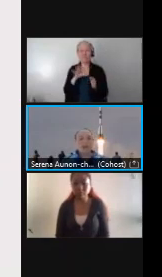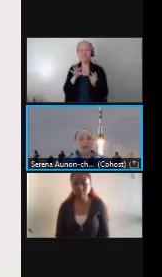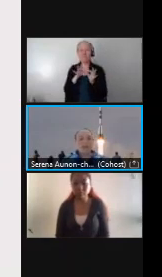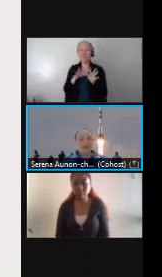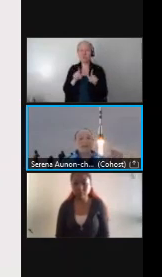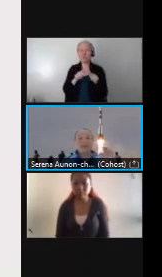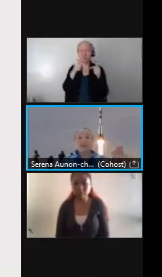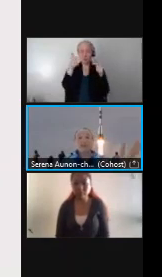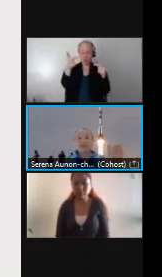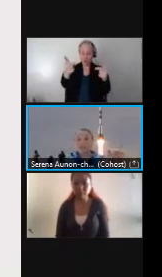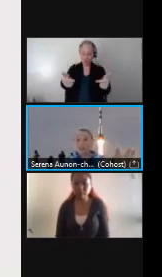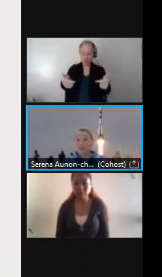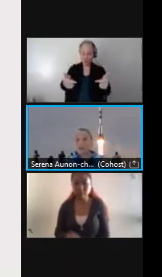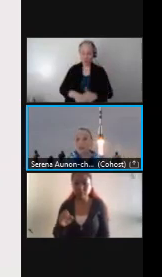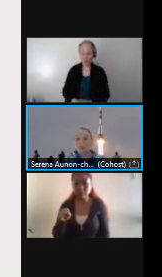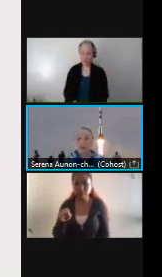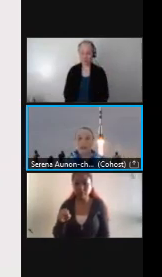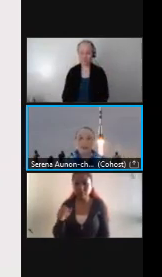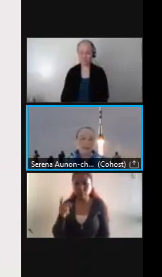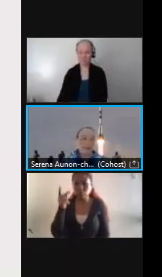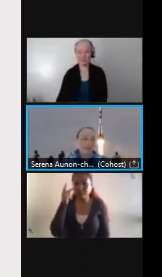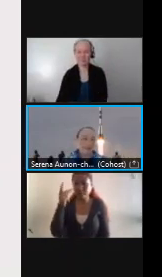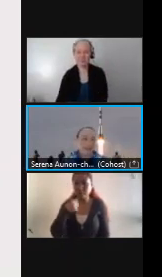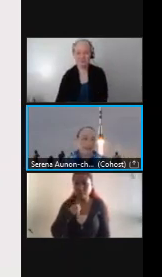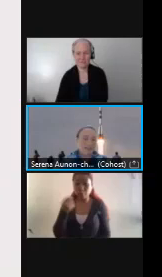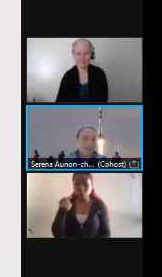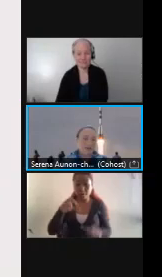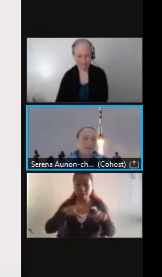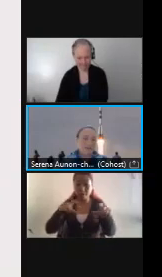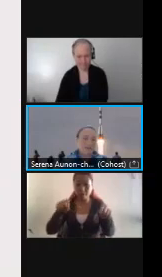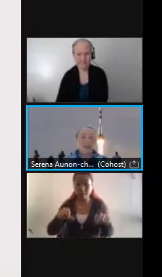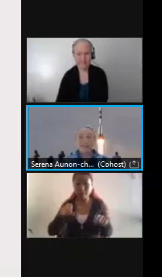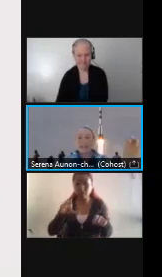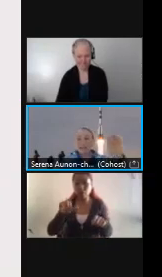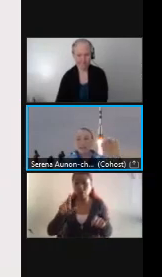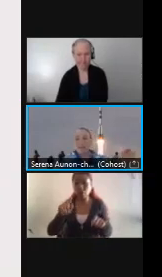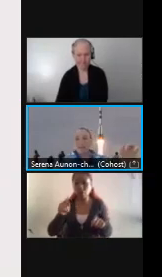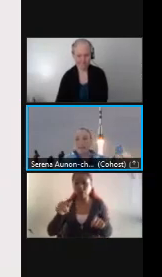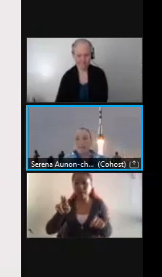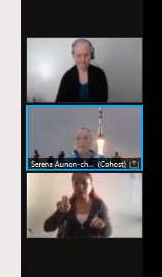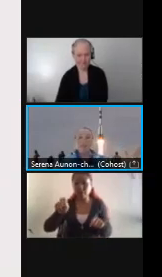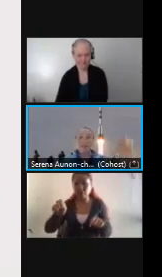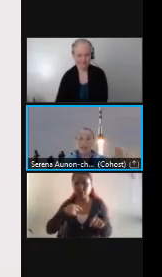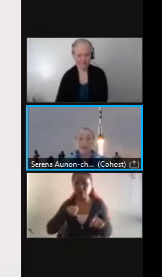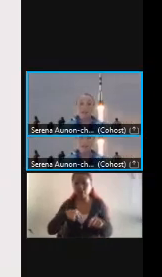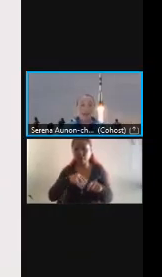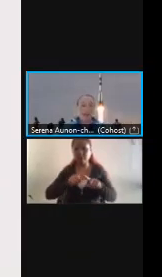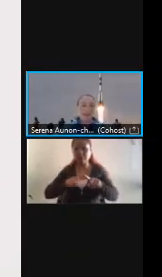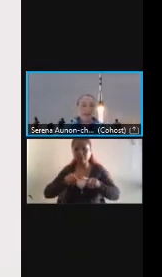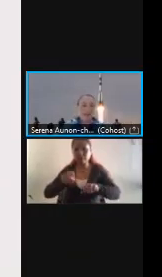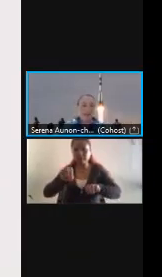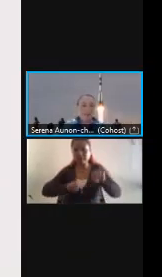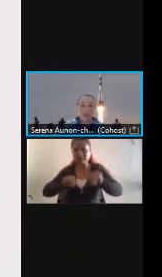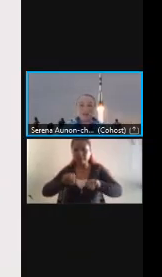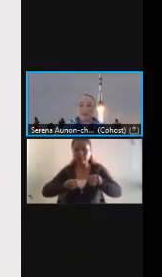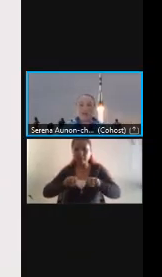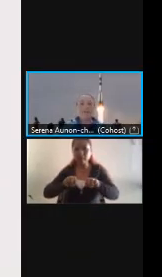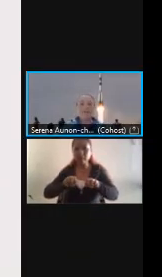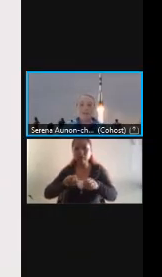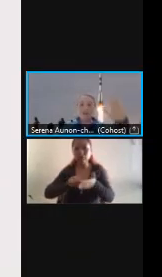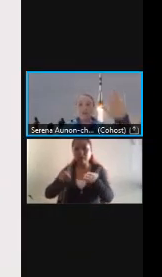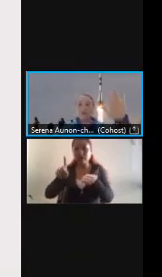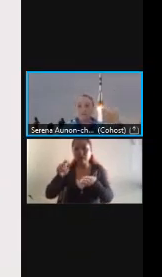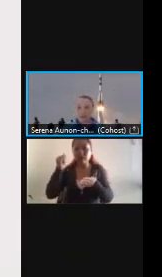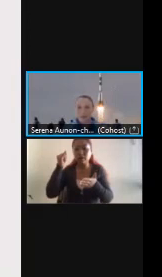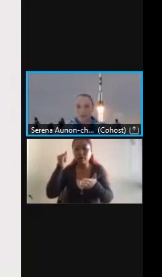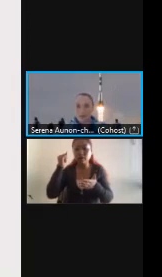cartridge that actually goes into a centrifuge. We were looking at material science experiments at varying levels of G and how cement formation occurred.